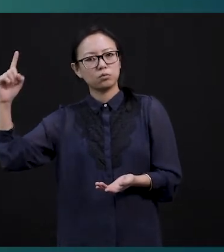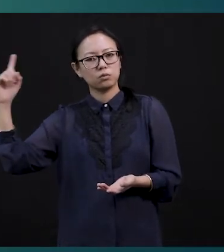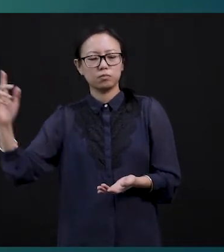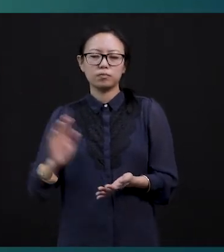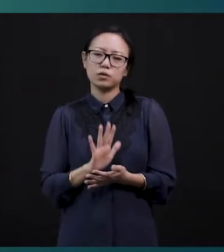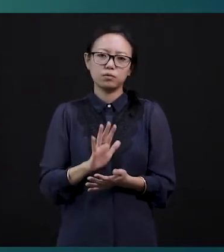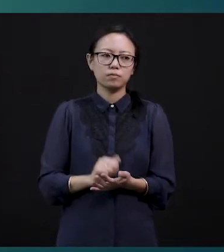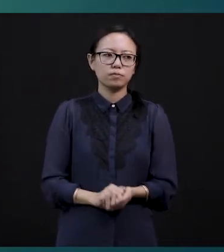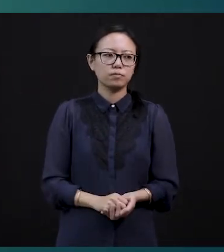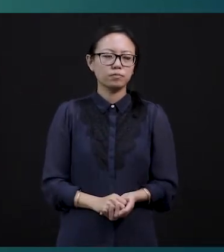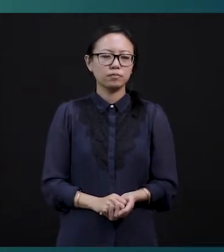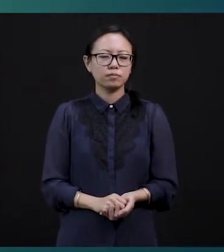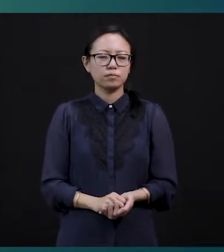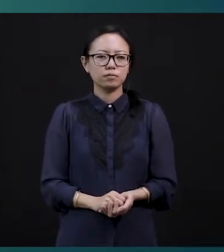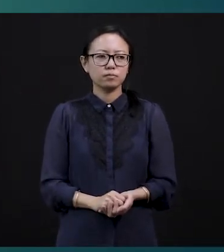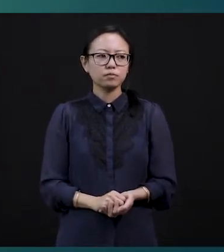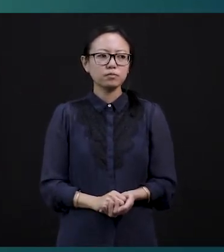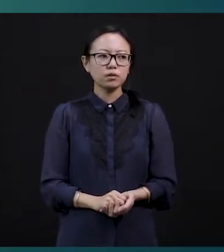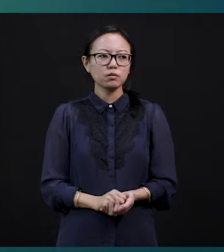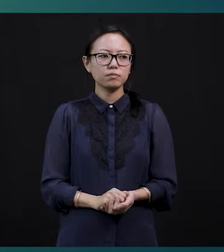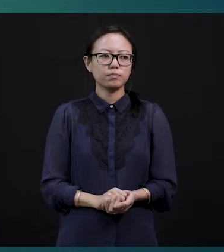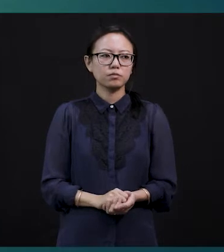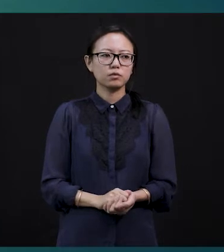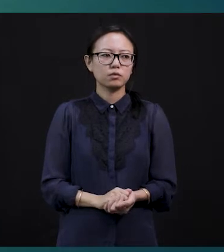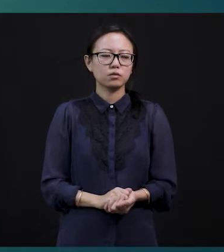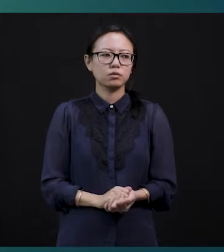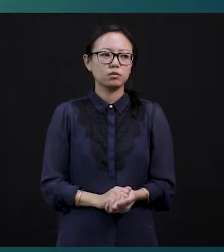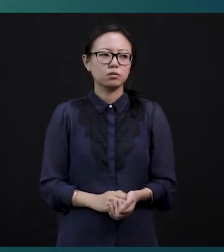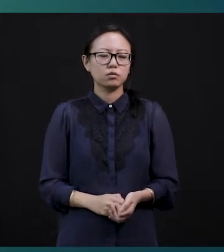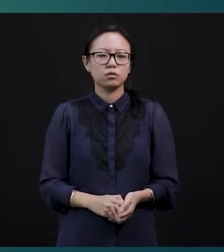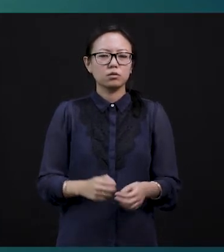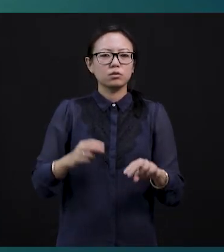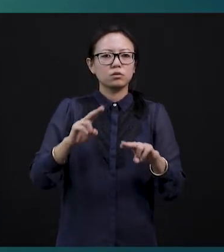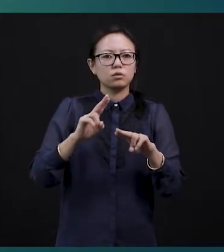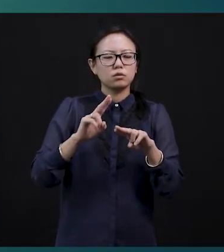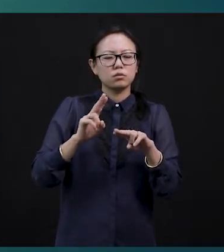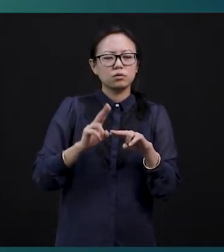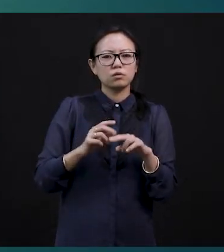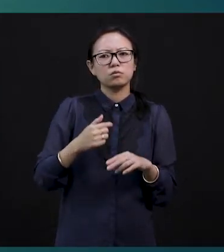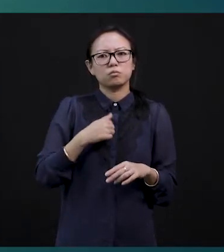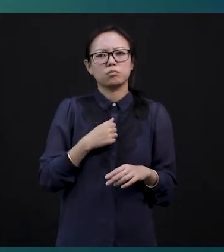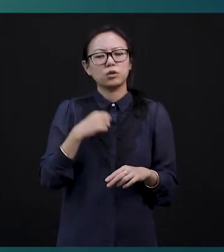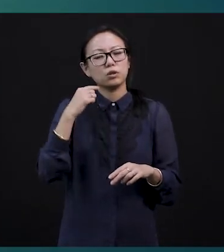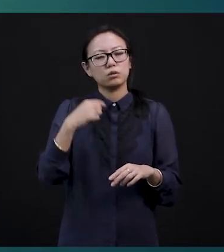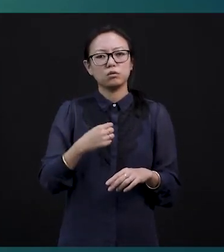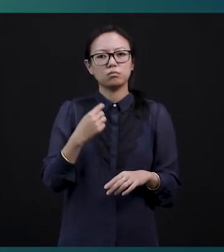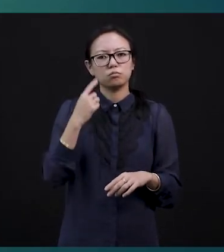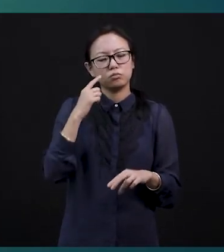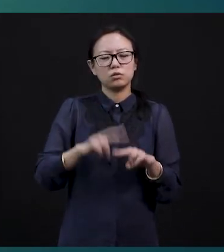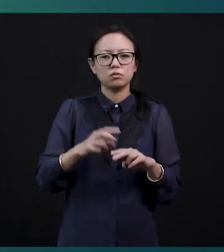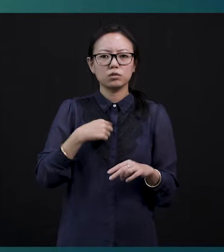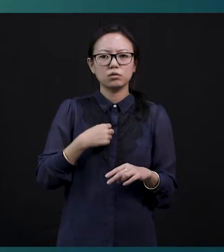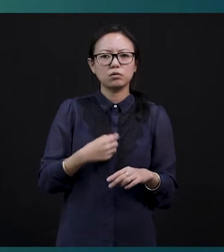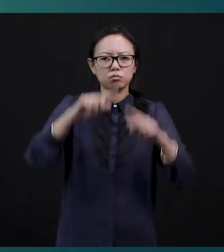about. So the factors responsible to people's access to market. So if I were to go to a